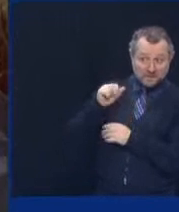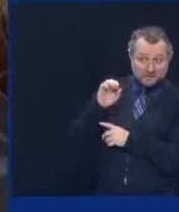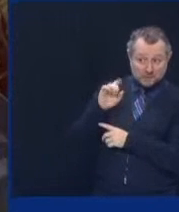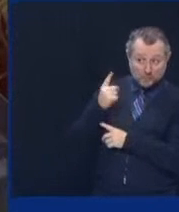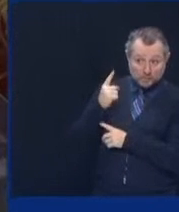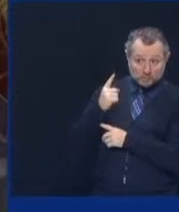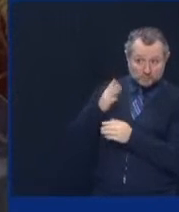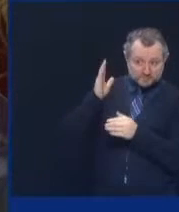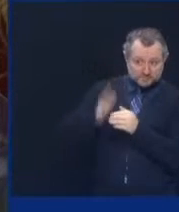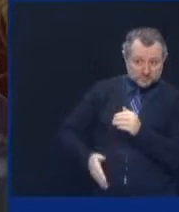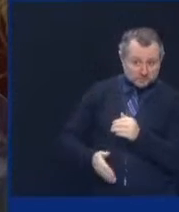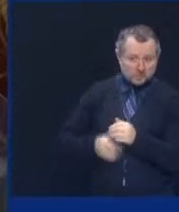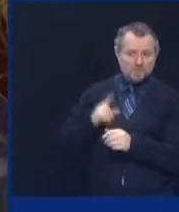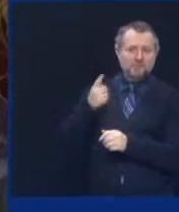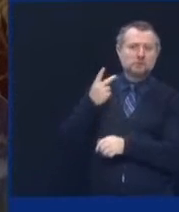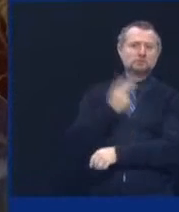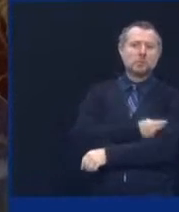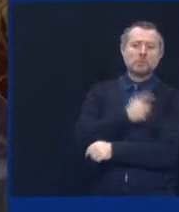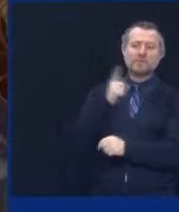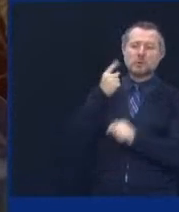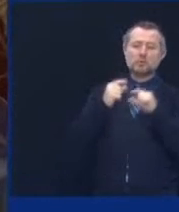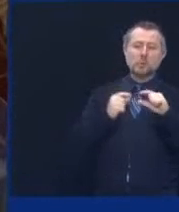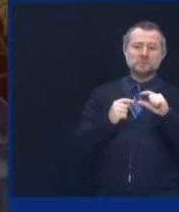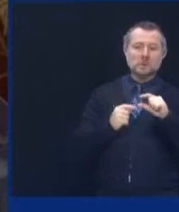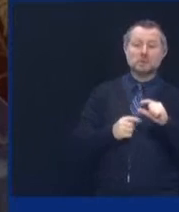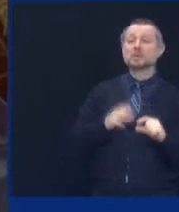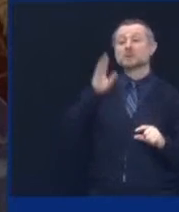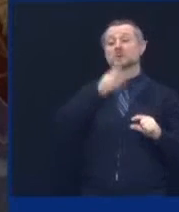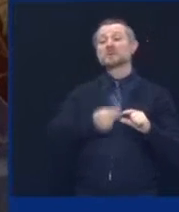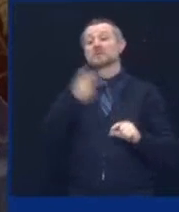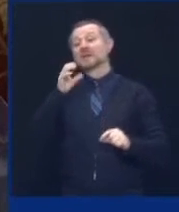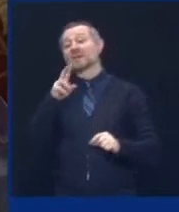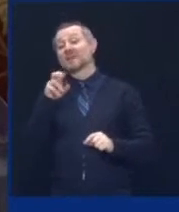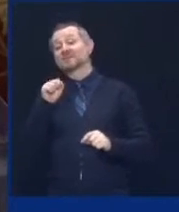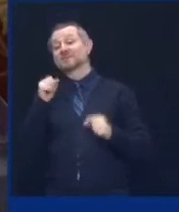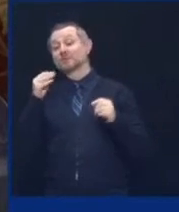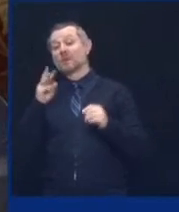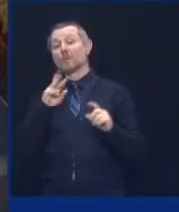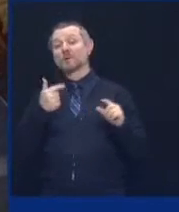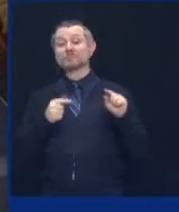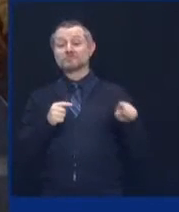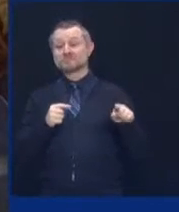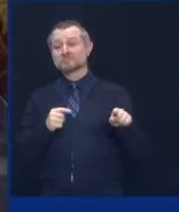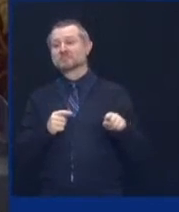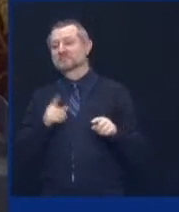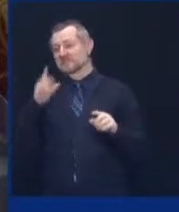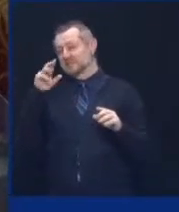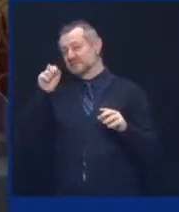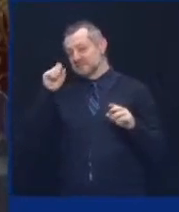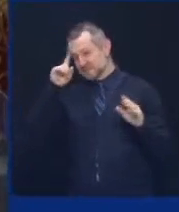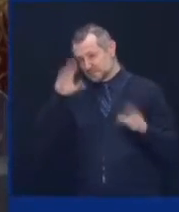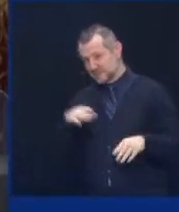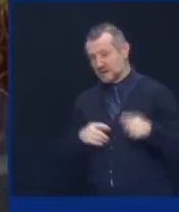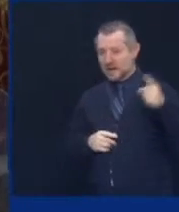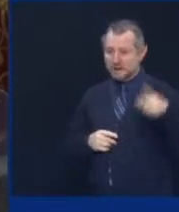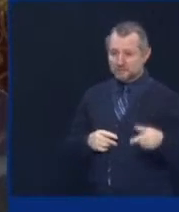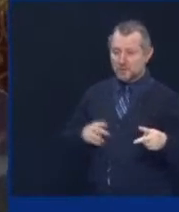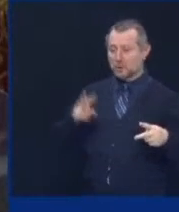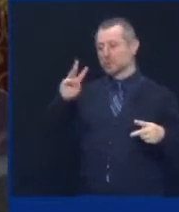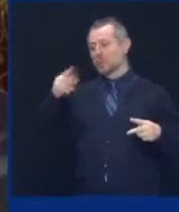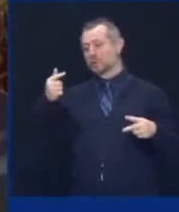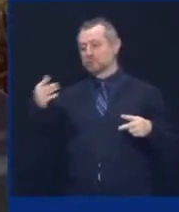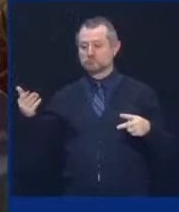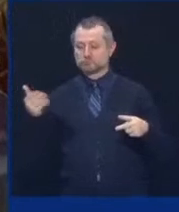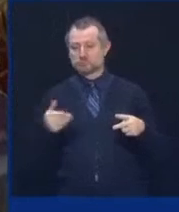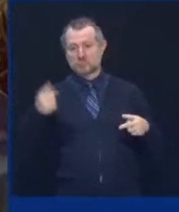first dosage phase? I know CVS expects to do, it's done about half, CVS, half Walgreens. CVS expects all of theirs to be done